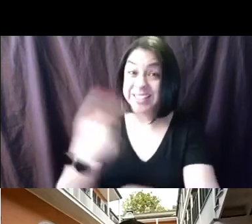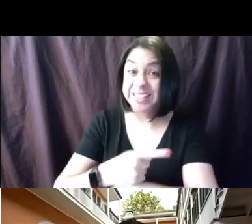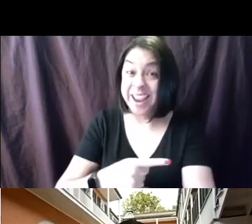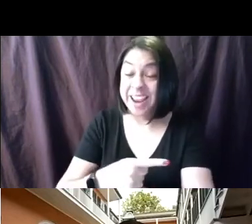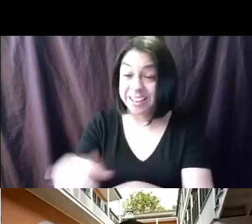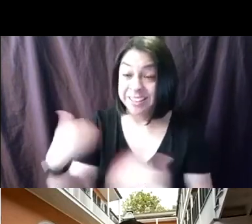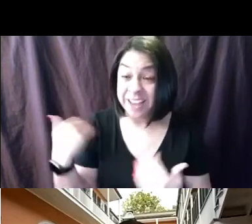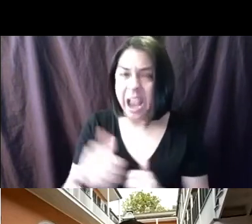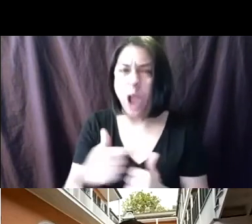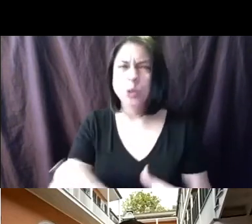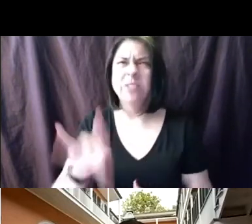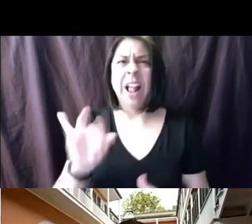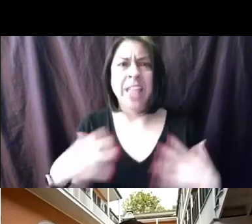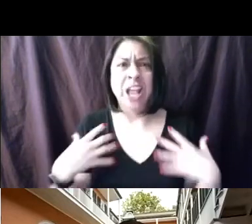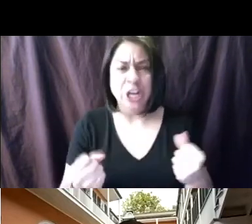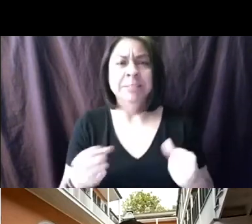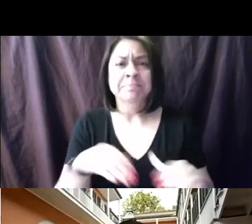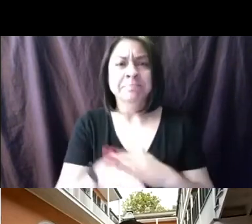how did you find the courage?